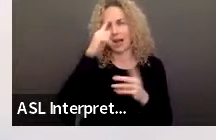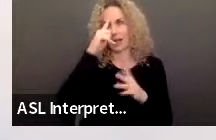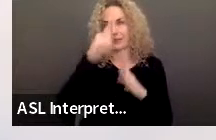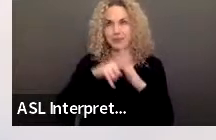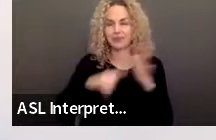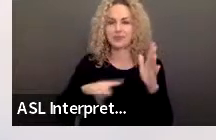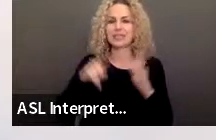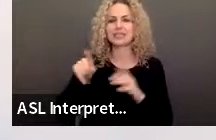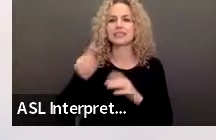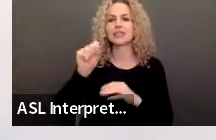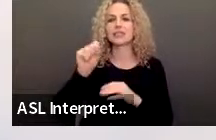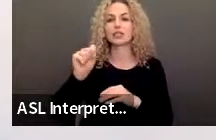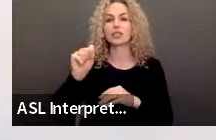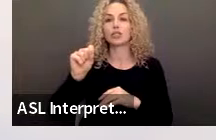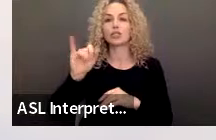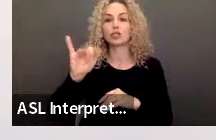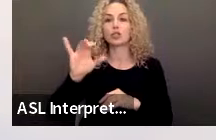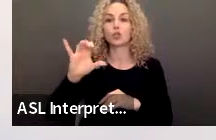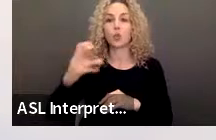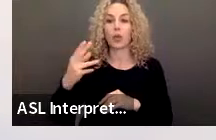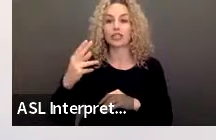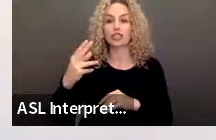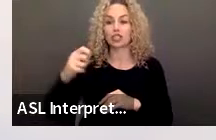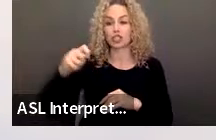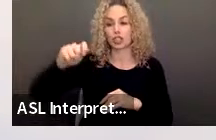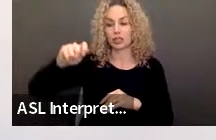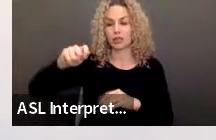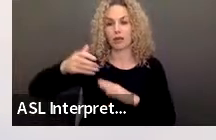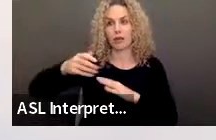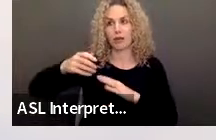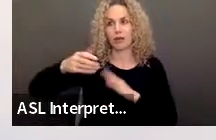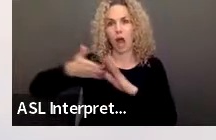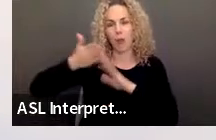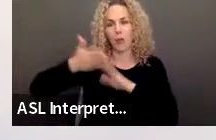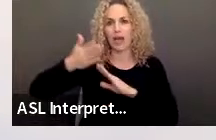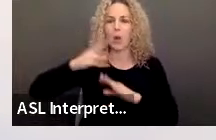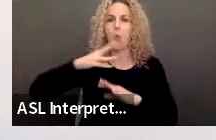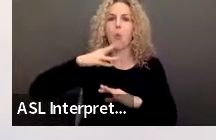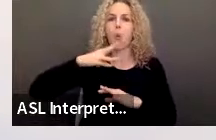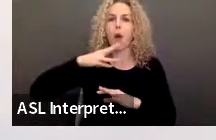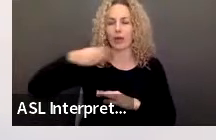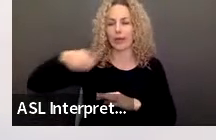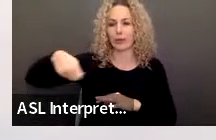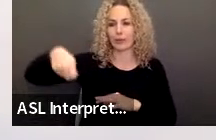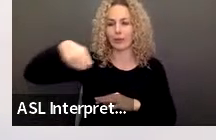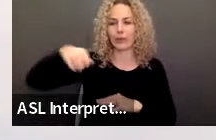a switch operated watering can. We have at any given time,